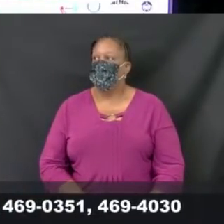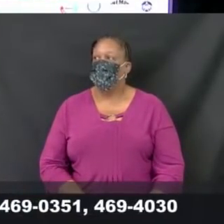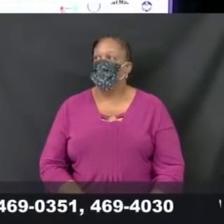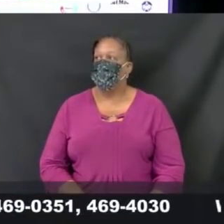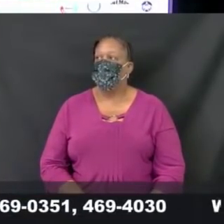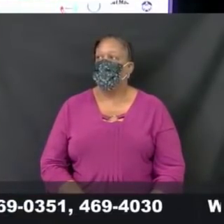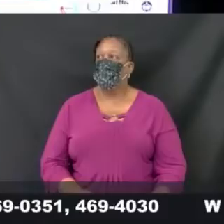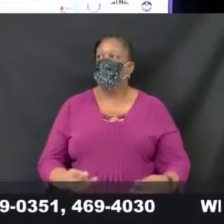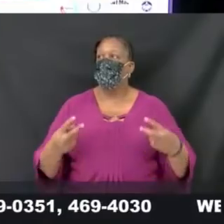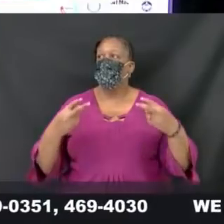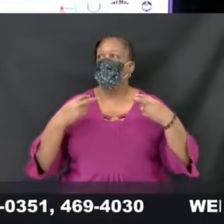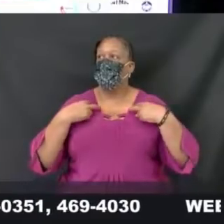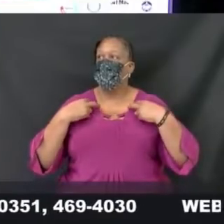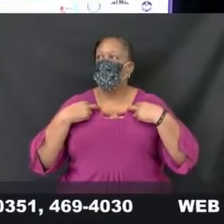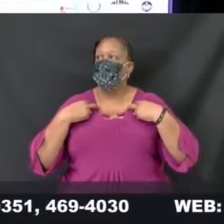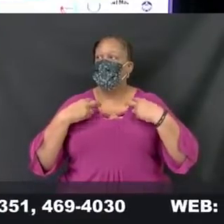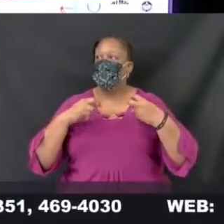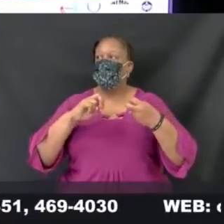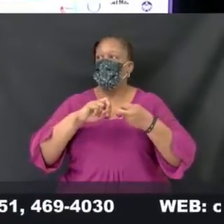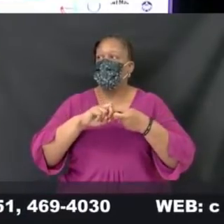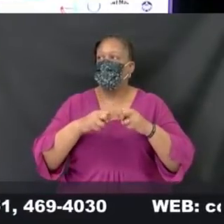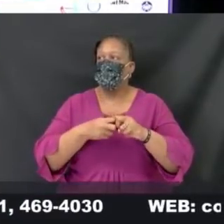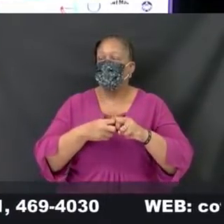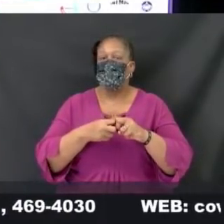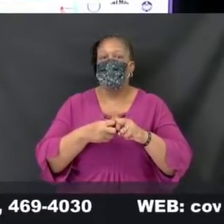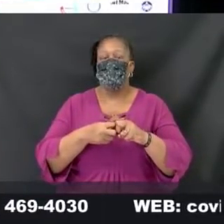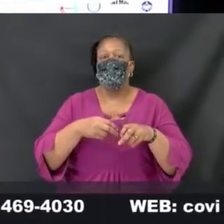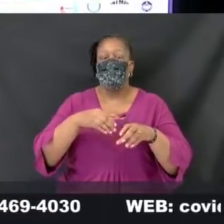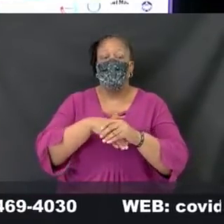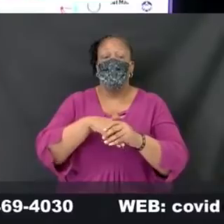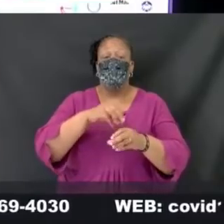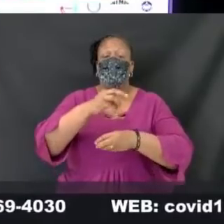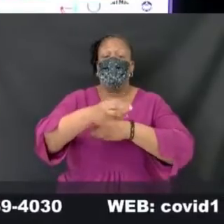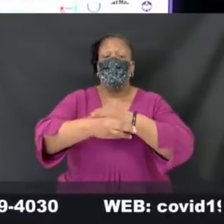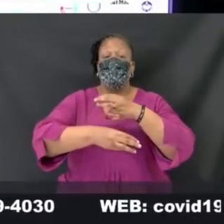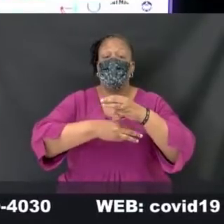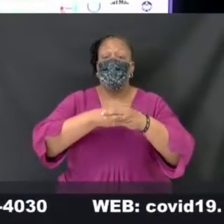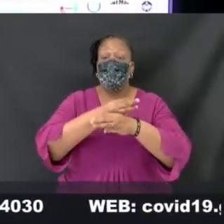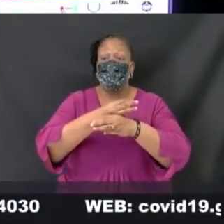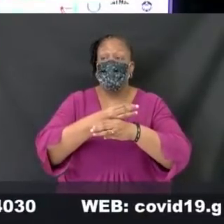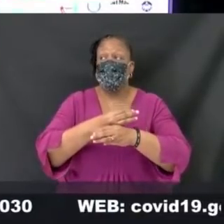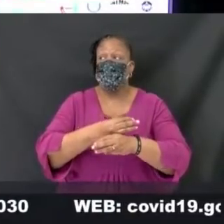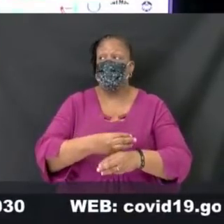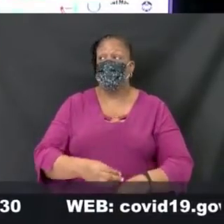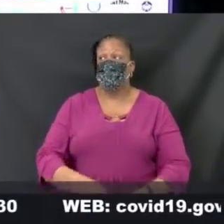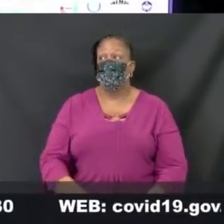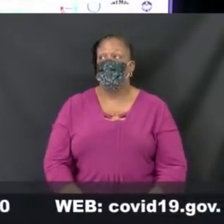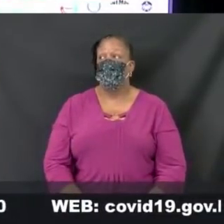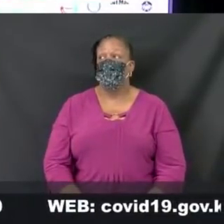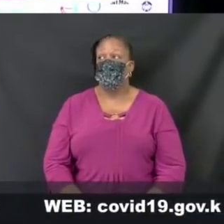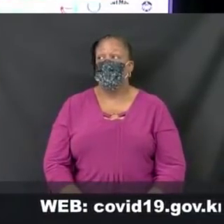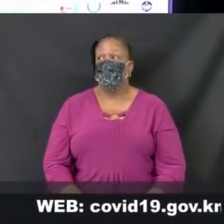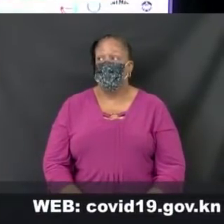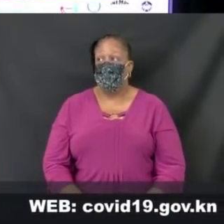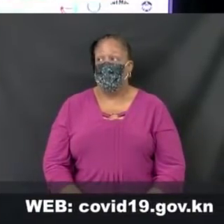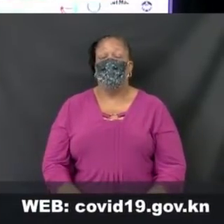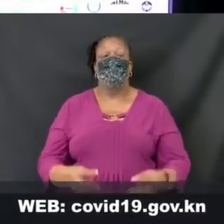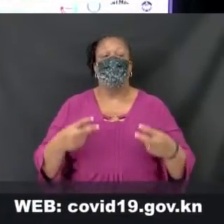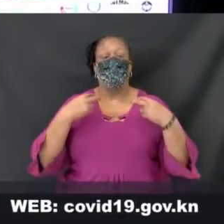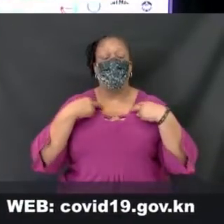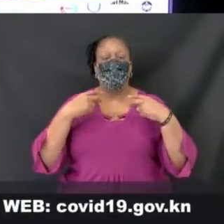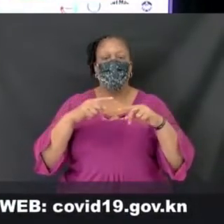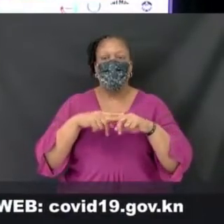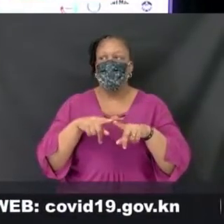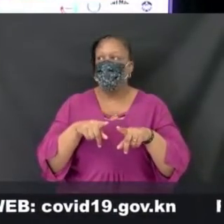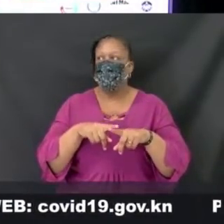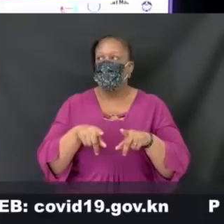challenge that we are being faced globally with, and that's the disruption to the global supply chain. And